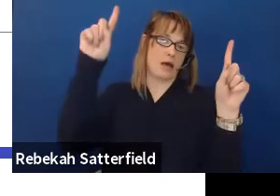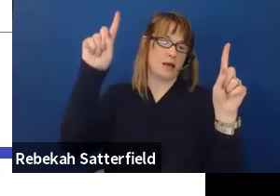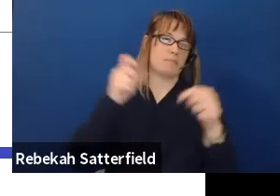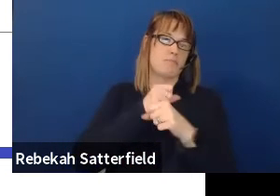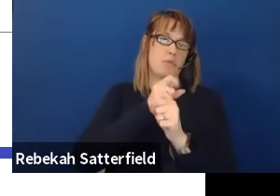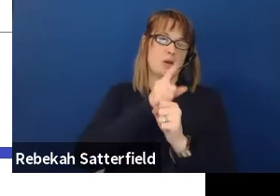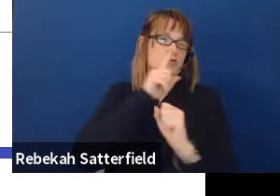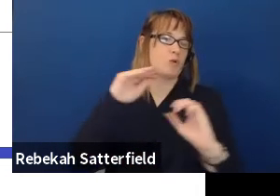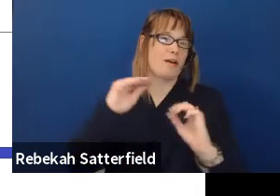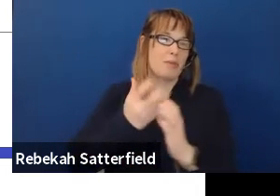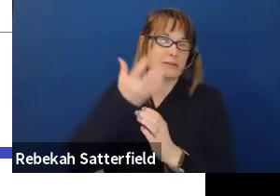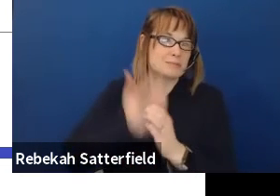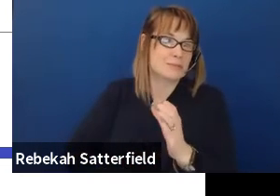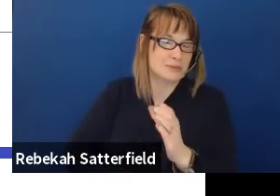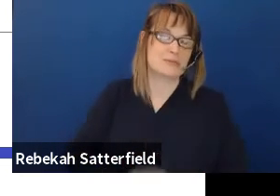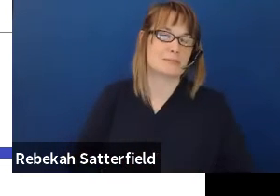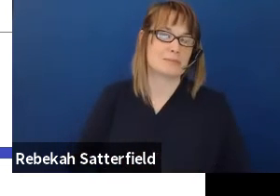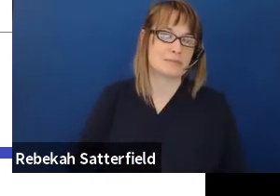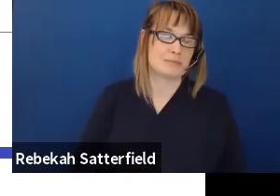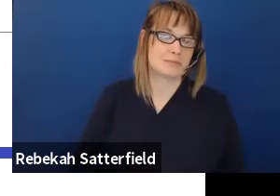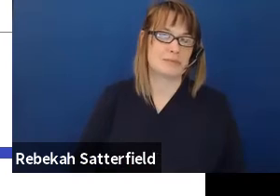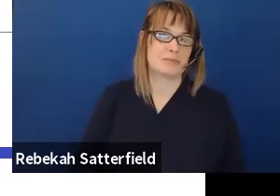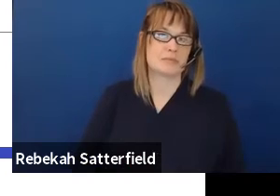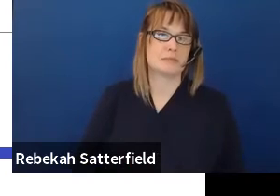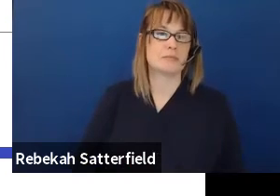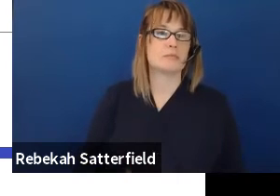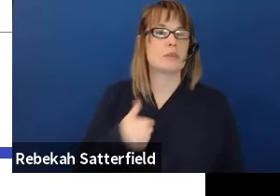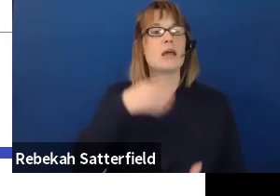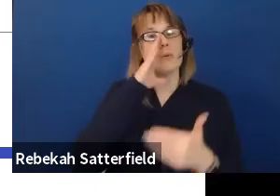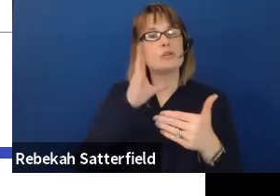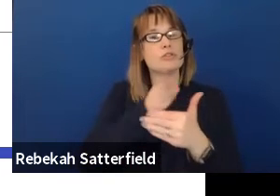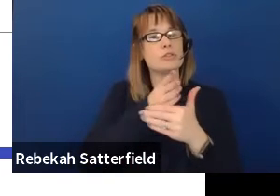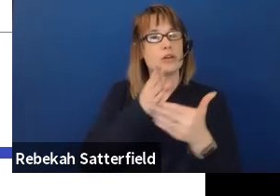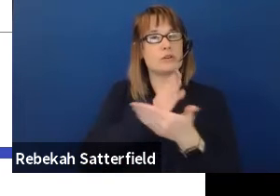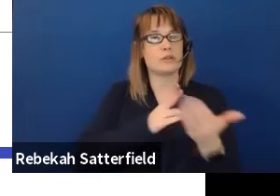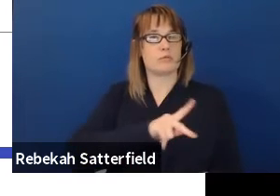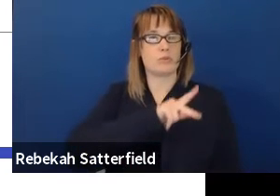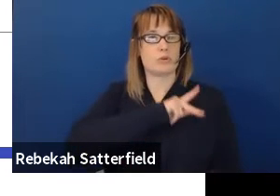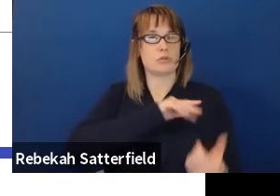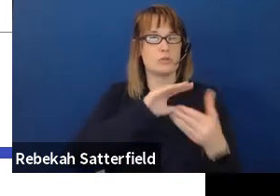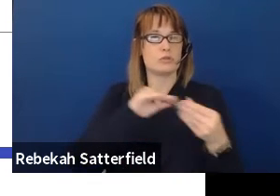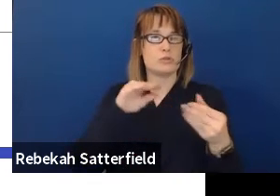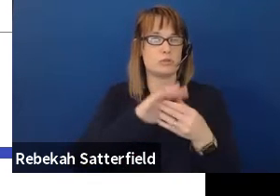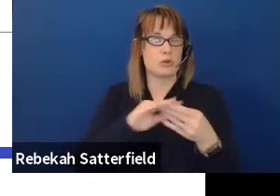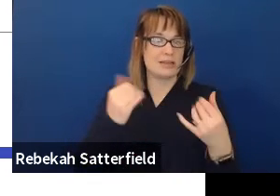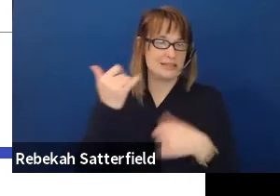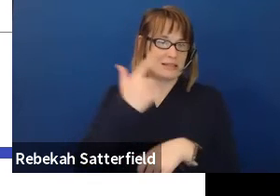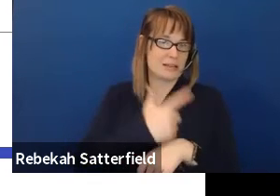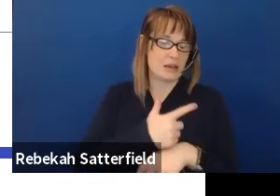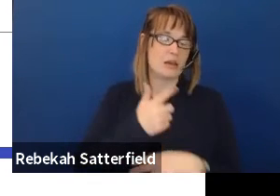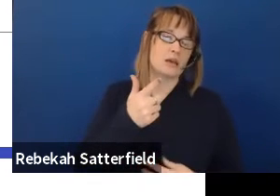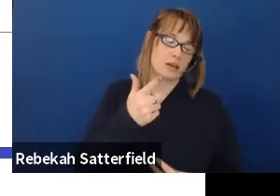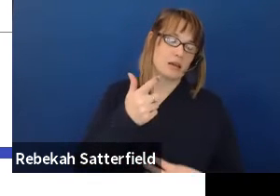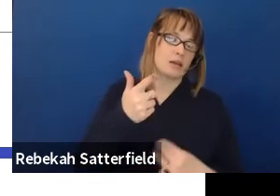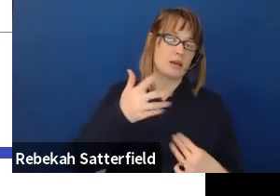gets lost or miscommunicated. I'm going to be sharing some personal stories with you today. And although